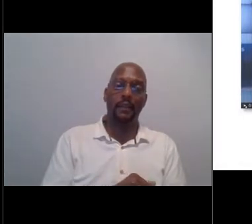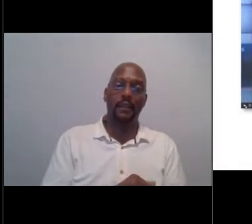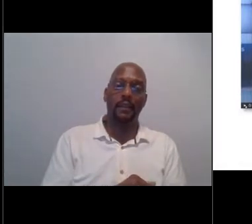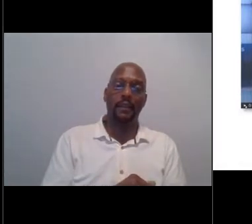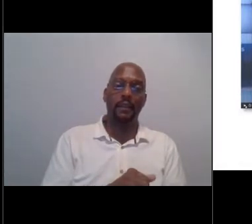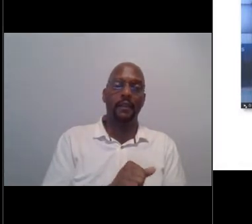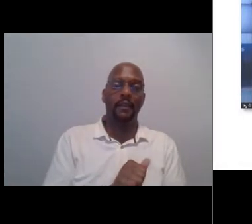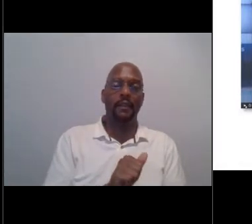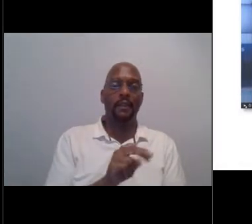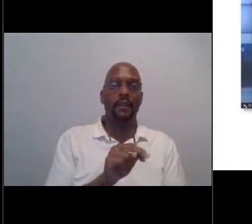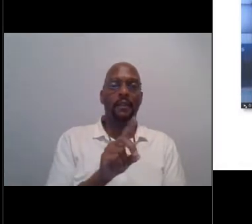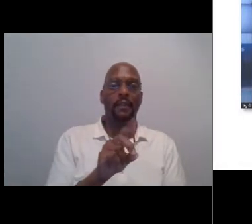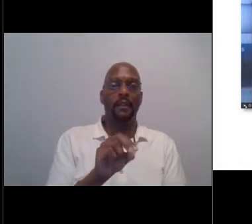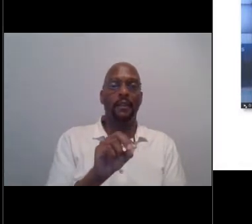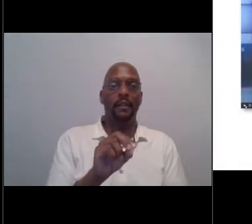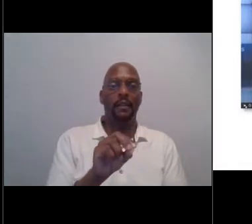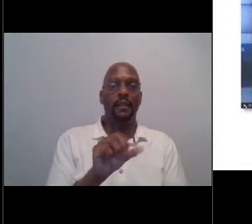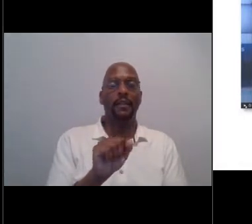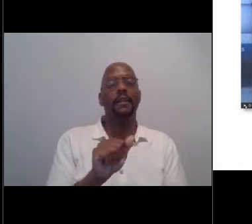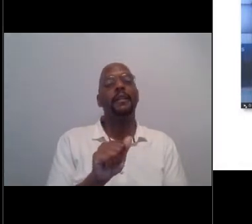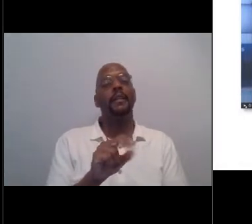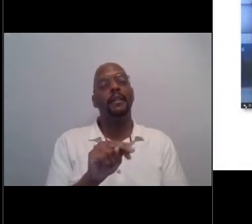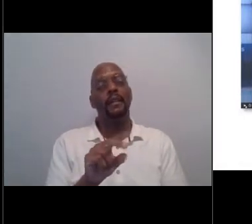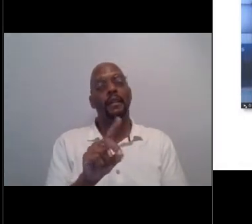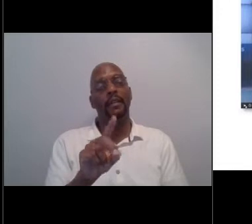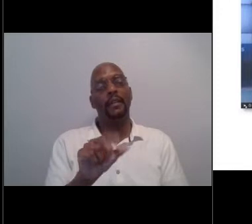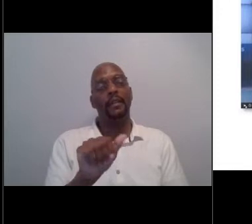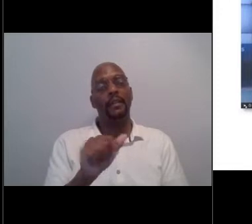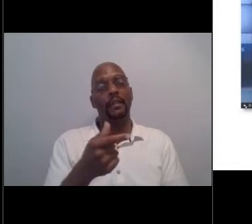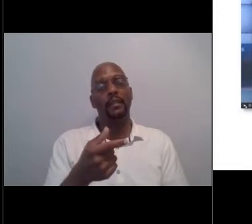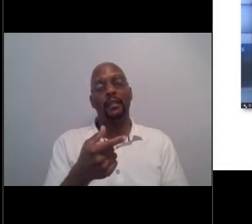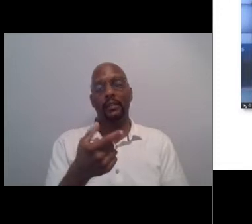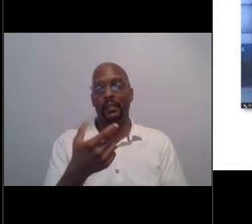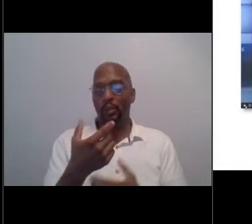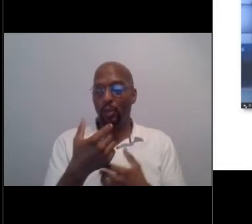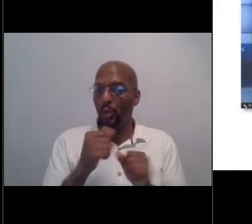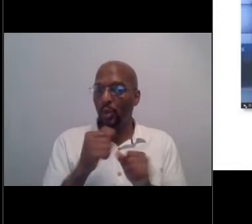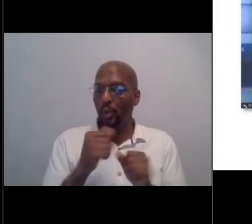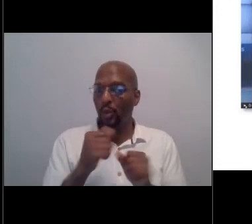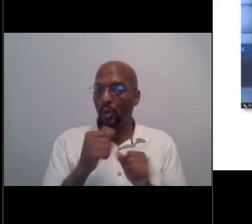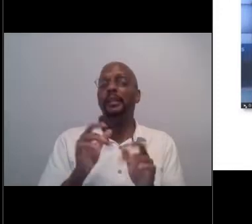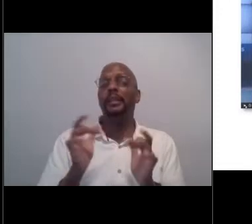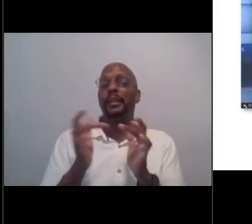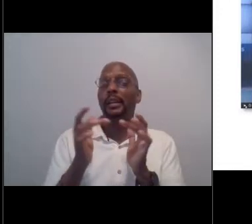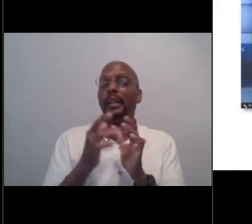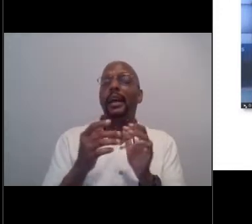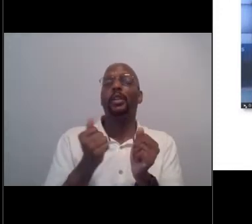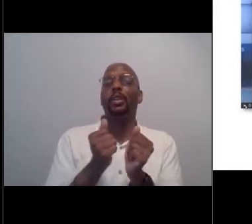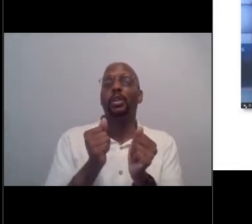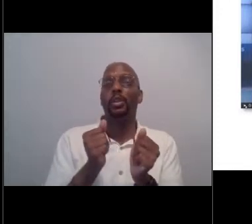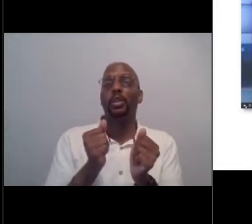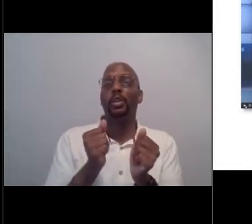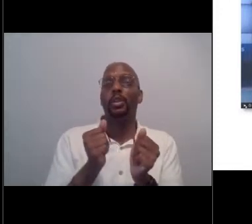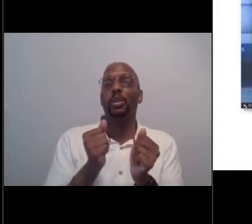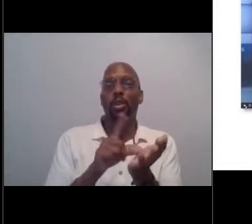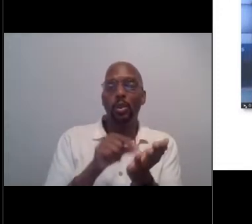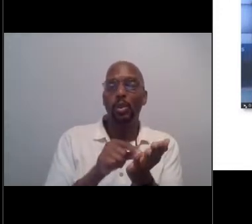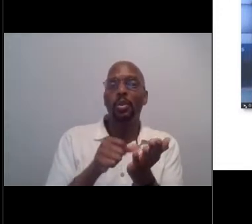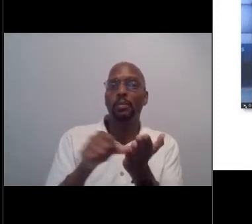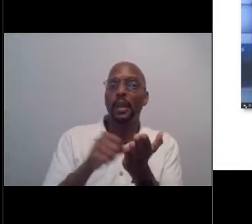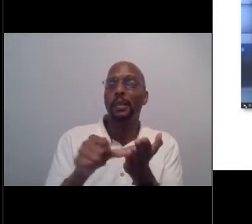has been conducting a public outreach campaign through the news media, through print media,